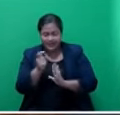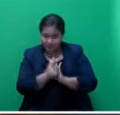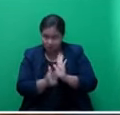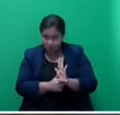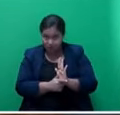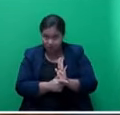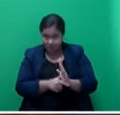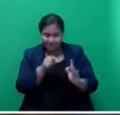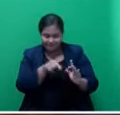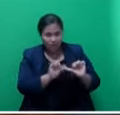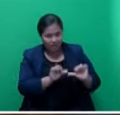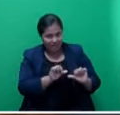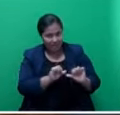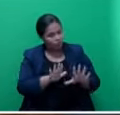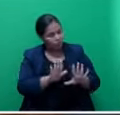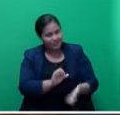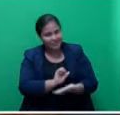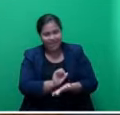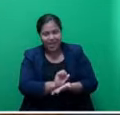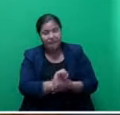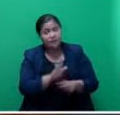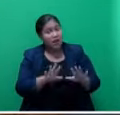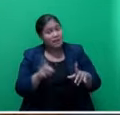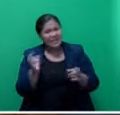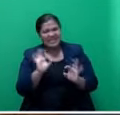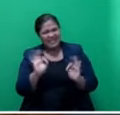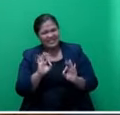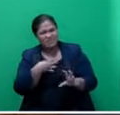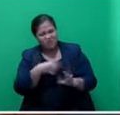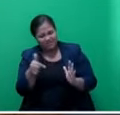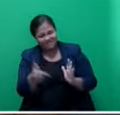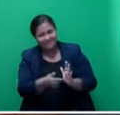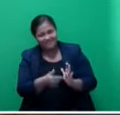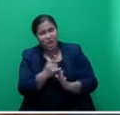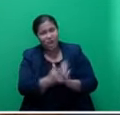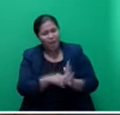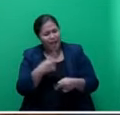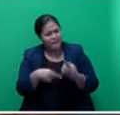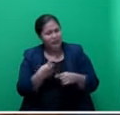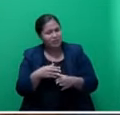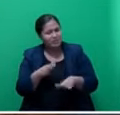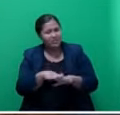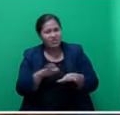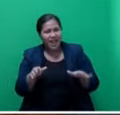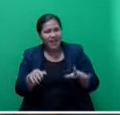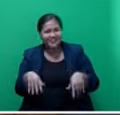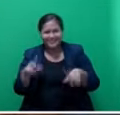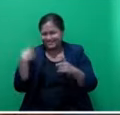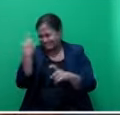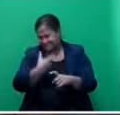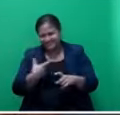children and child prostitution, but there's nothing much in the laws, our laws, on child pornography. There's